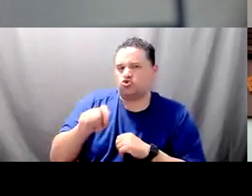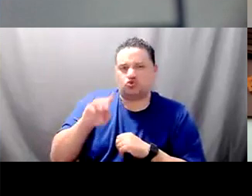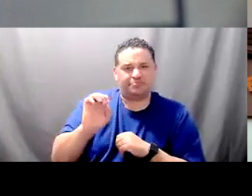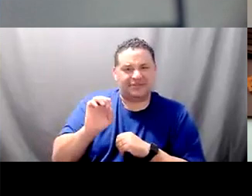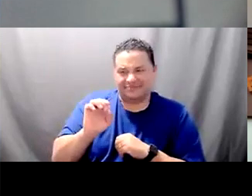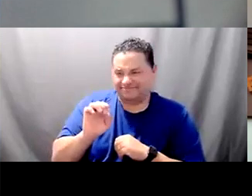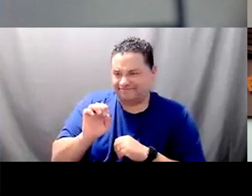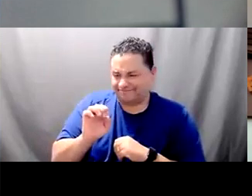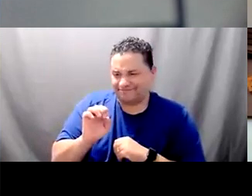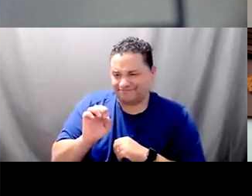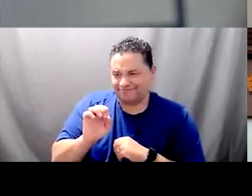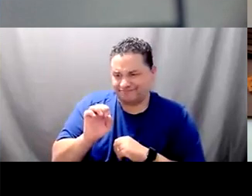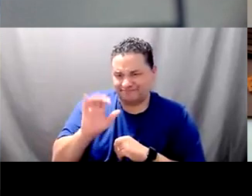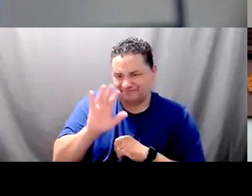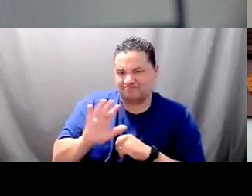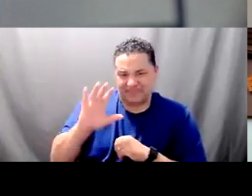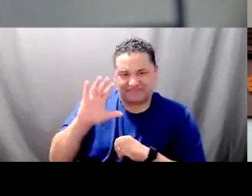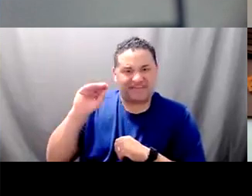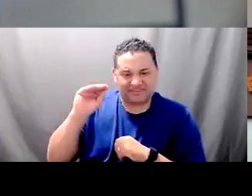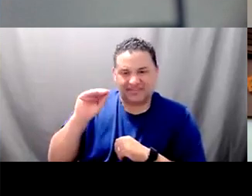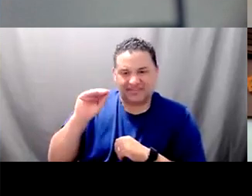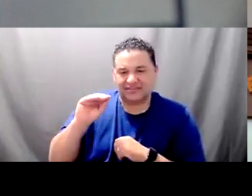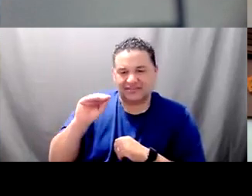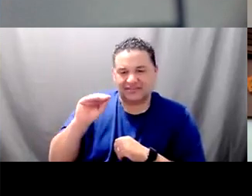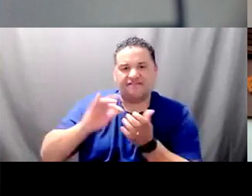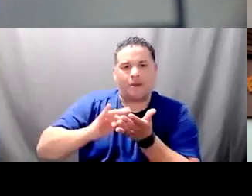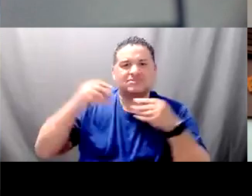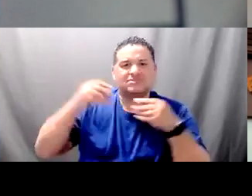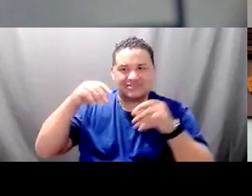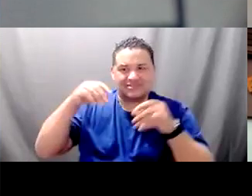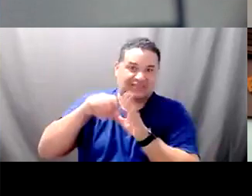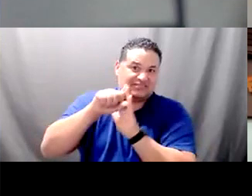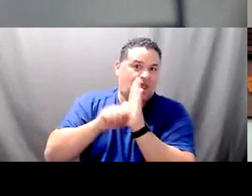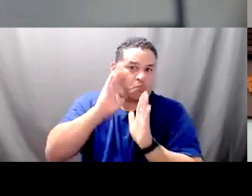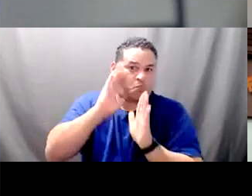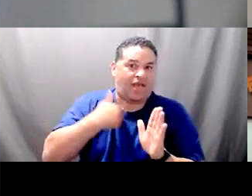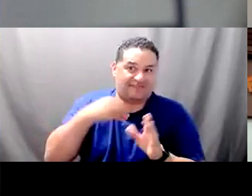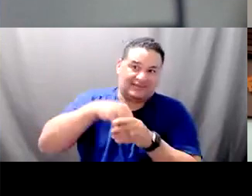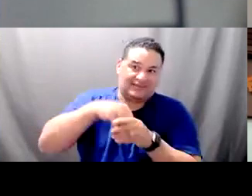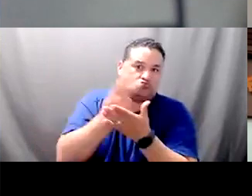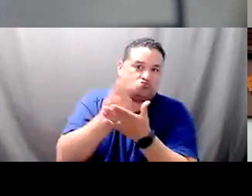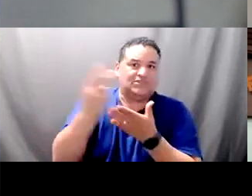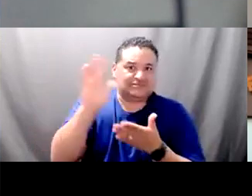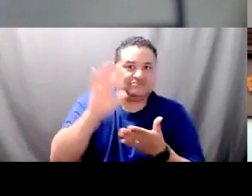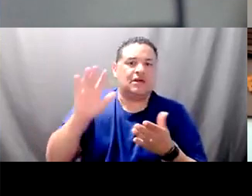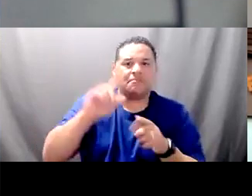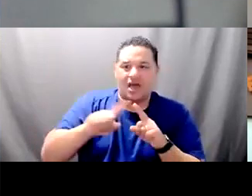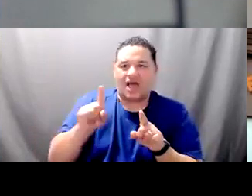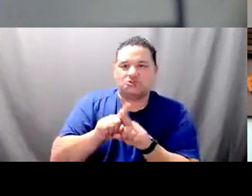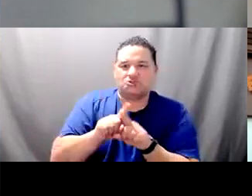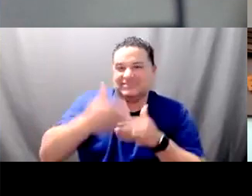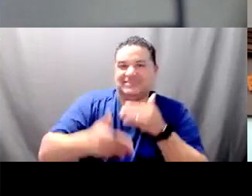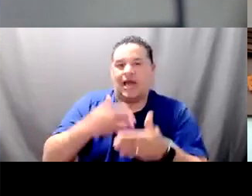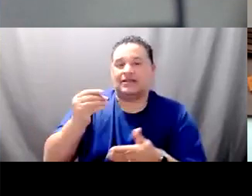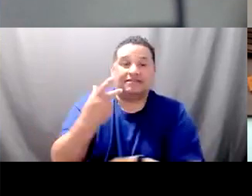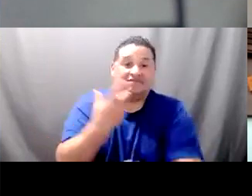50 pharmacies in the state that will have it in the next couple of weeks. But ultimately, as we progress and vaccine